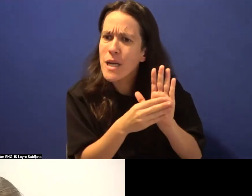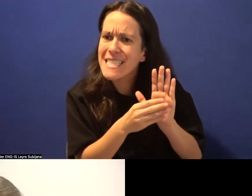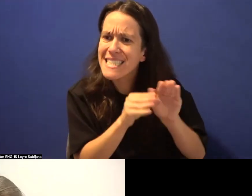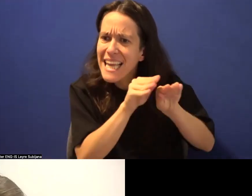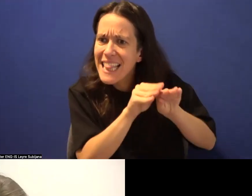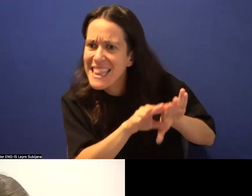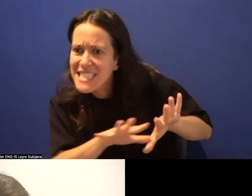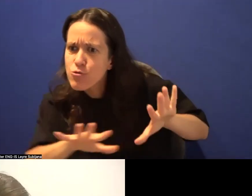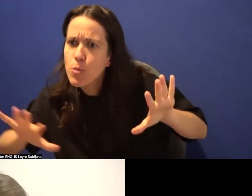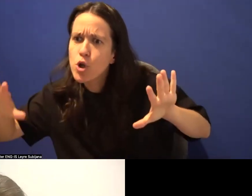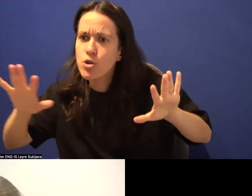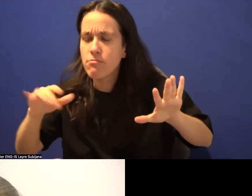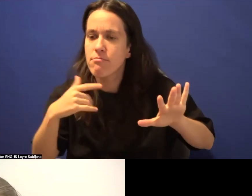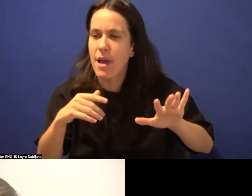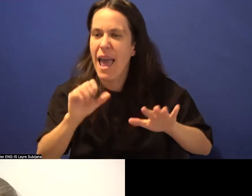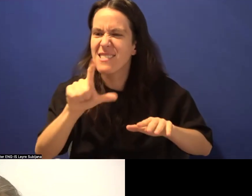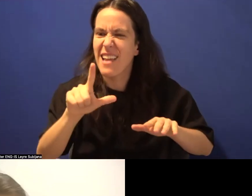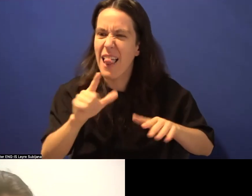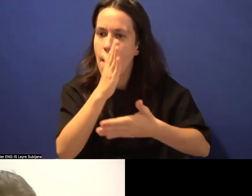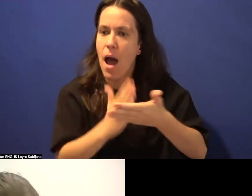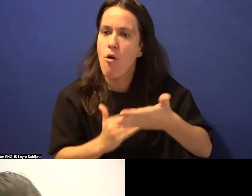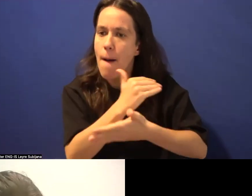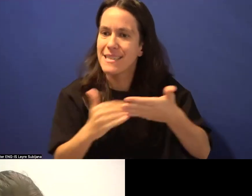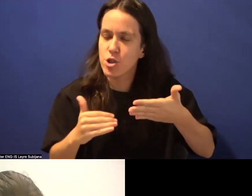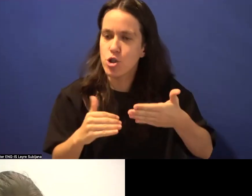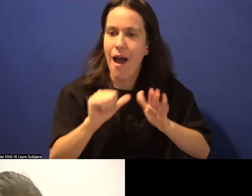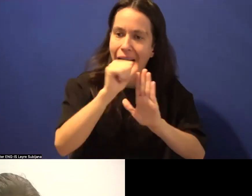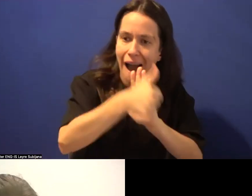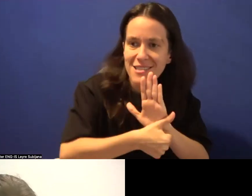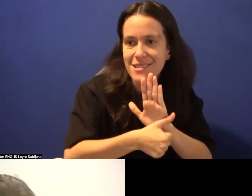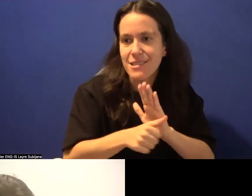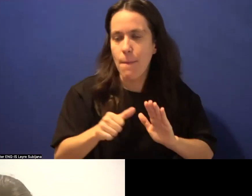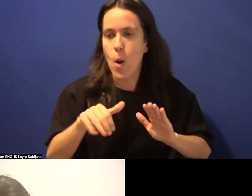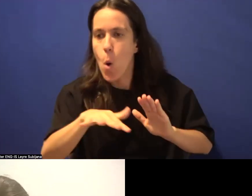across ASL parameters, hand shape, location, Oh, etc.?